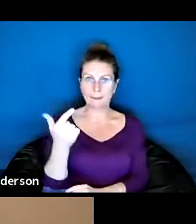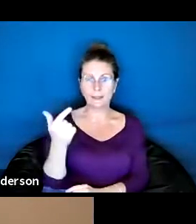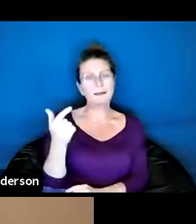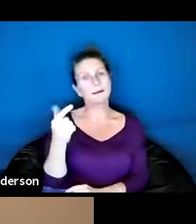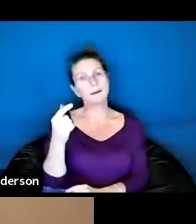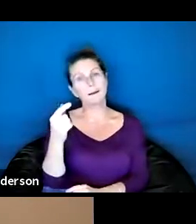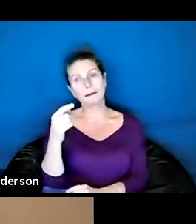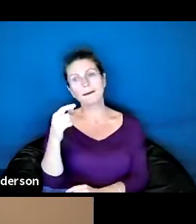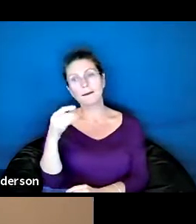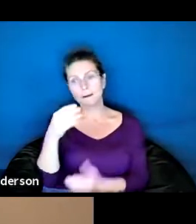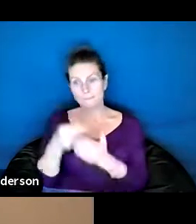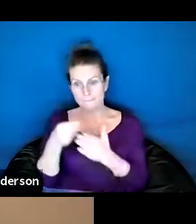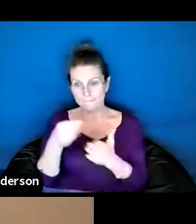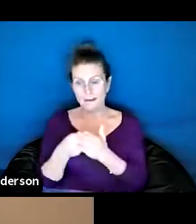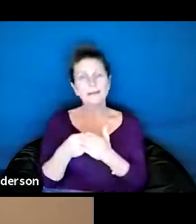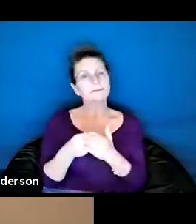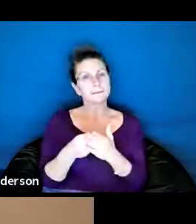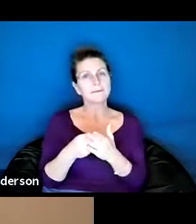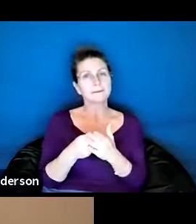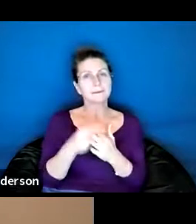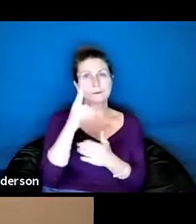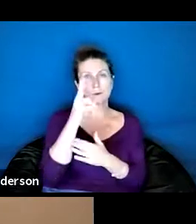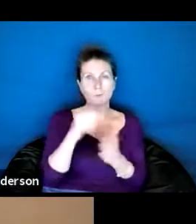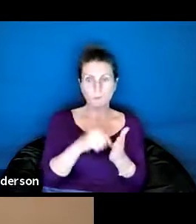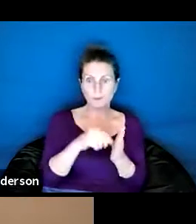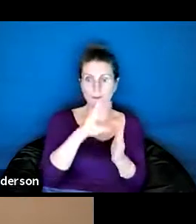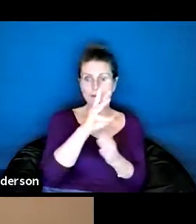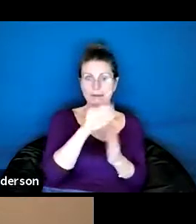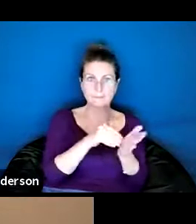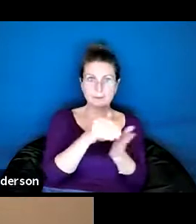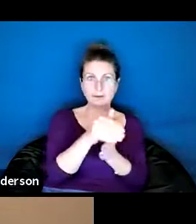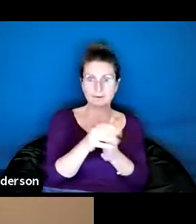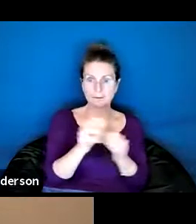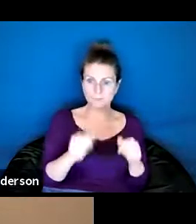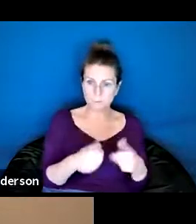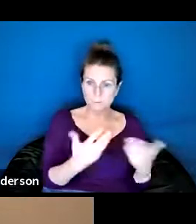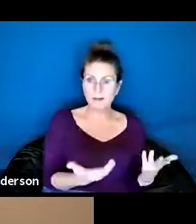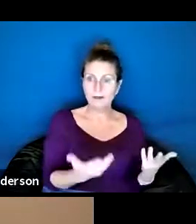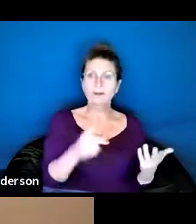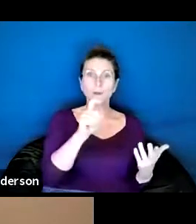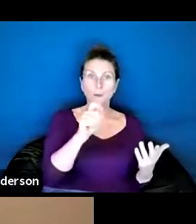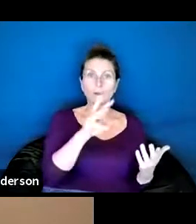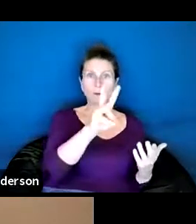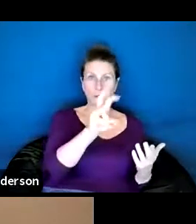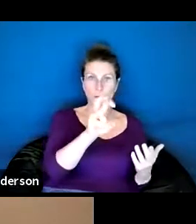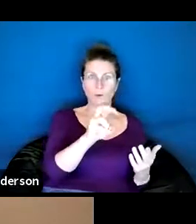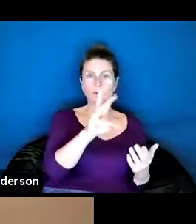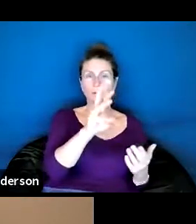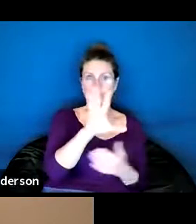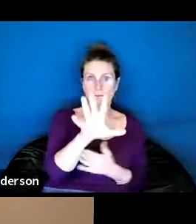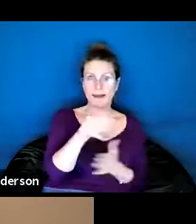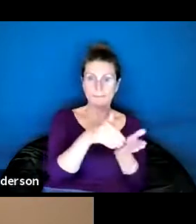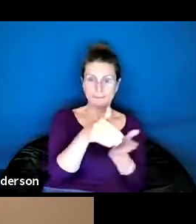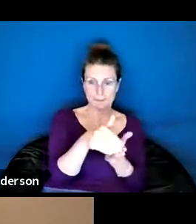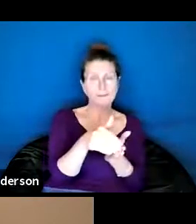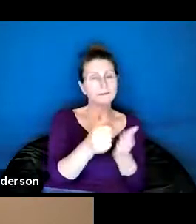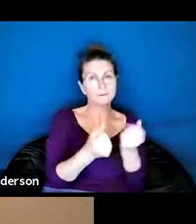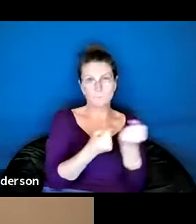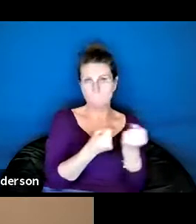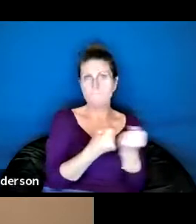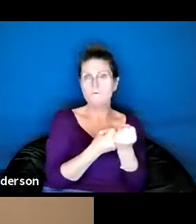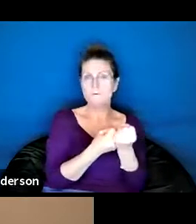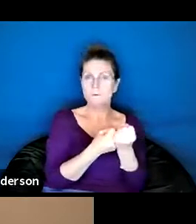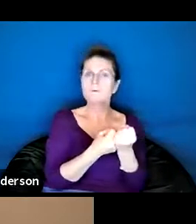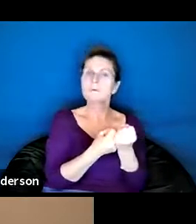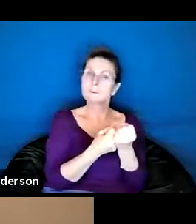people, but these countries need a lot more support, both in the laboratories, in the